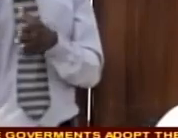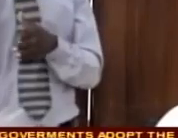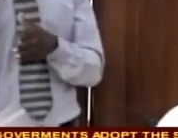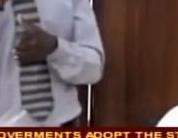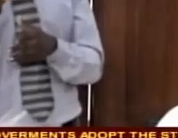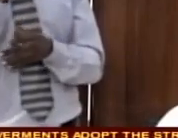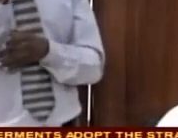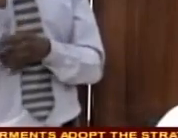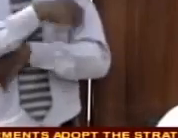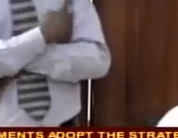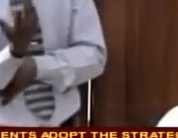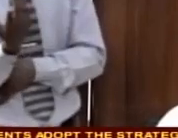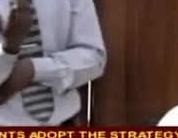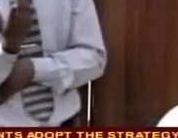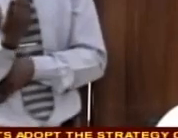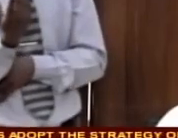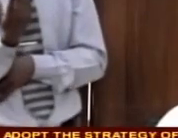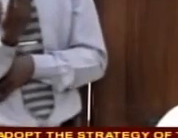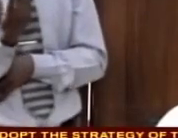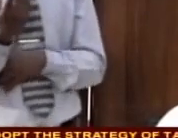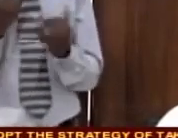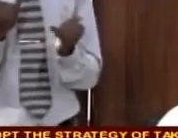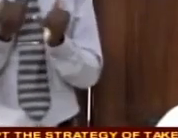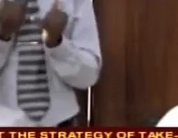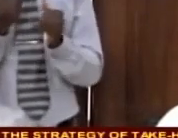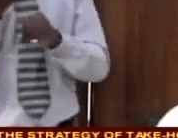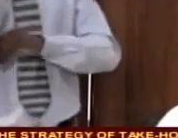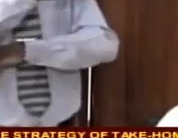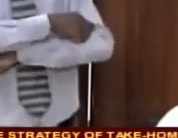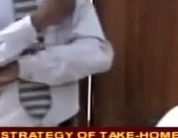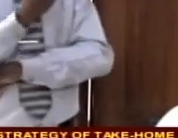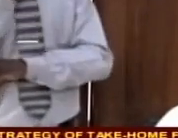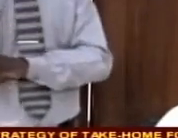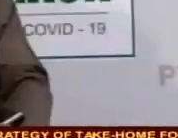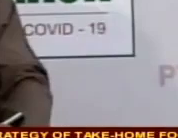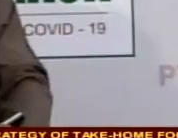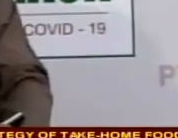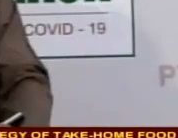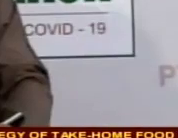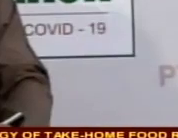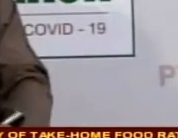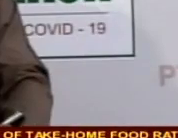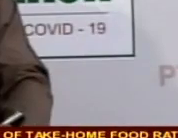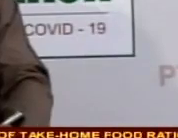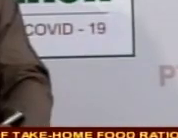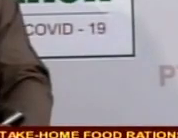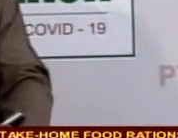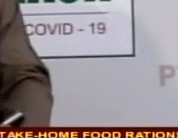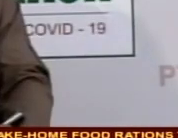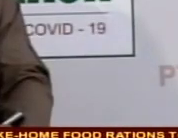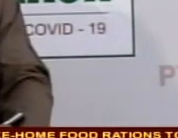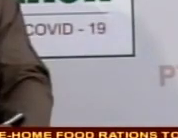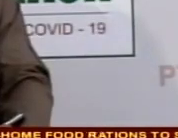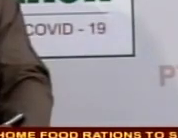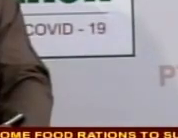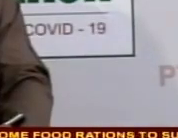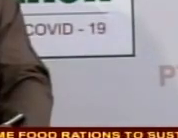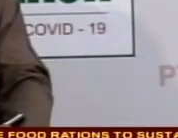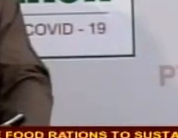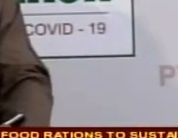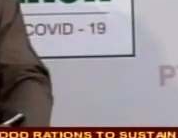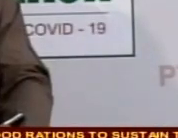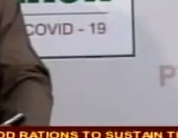Apart from that, the due date for his second test elapsed 5 days ago, as at yesterday. Nobody had come to meet